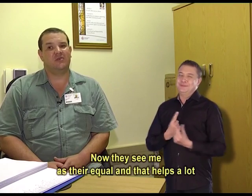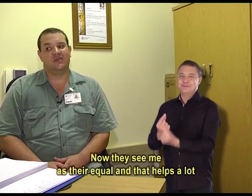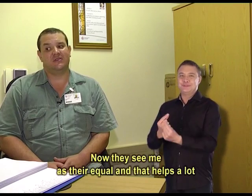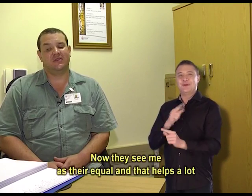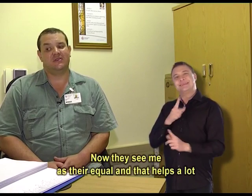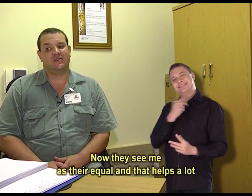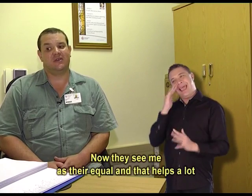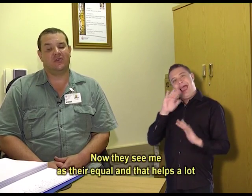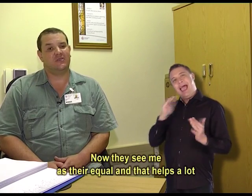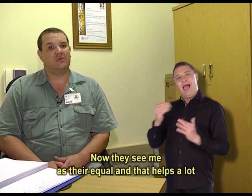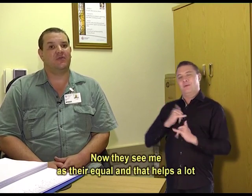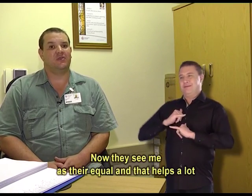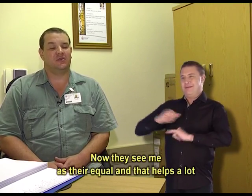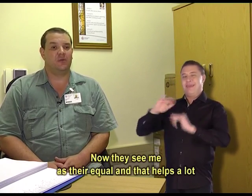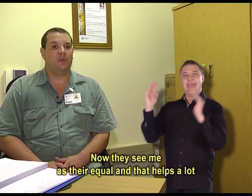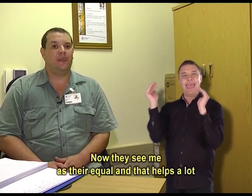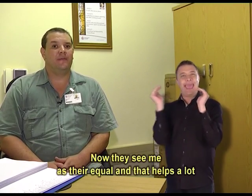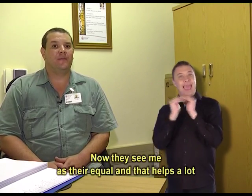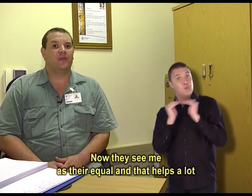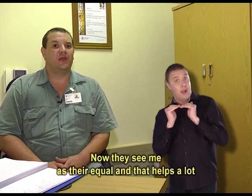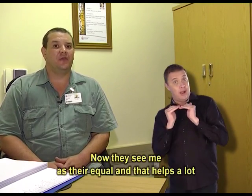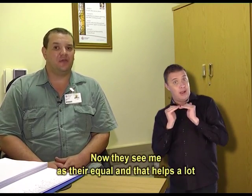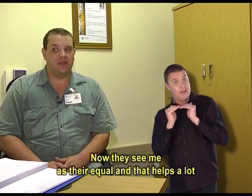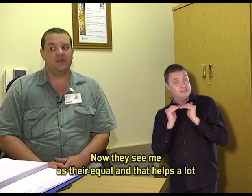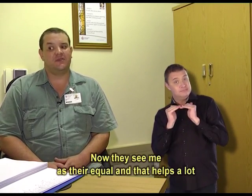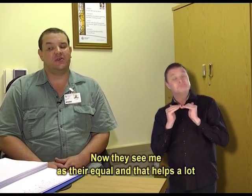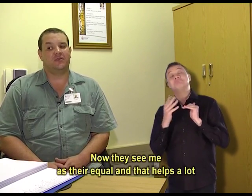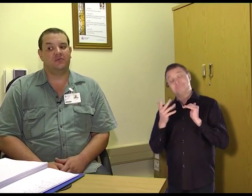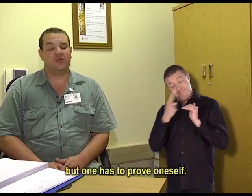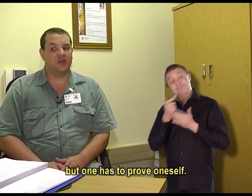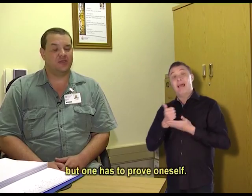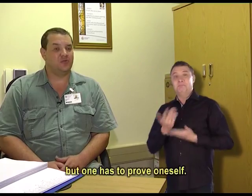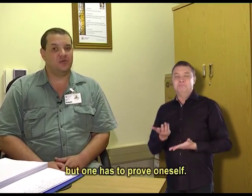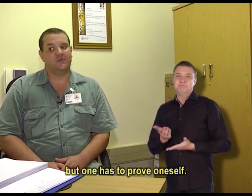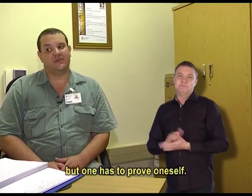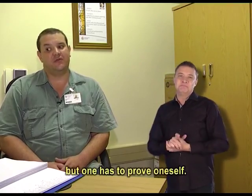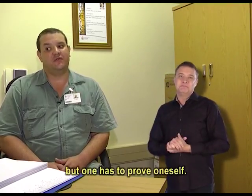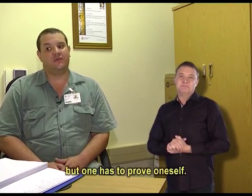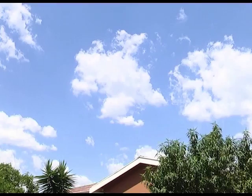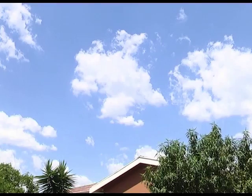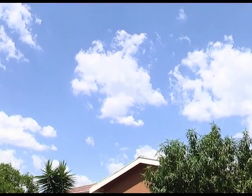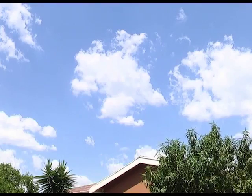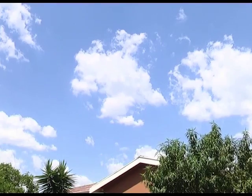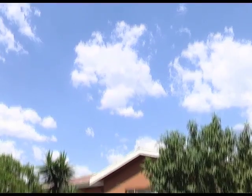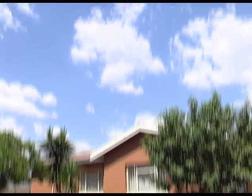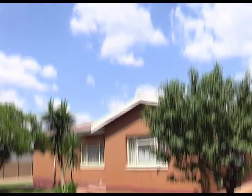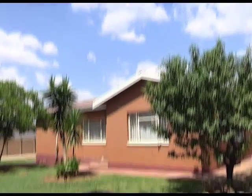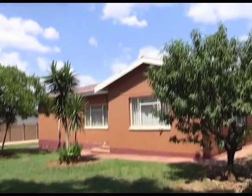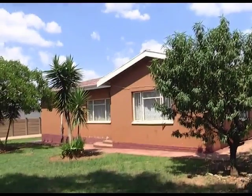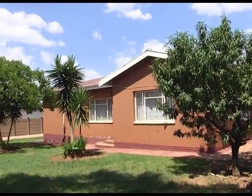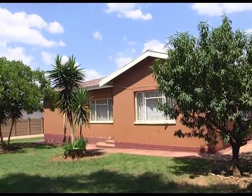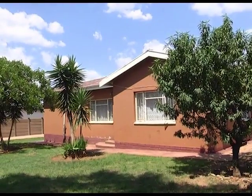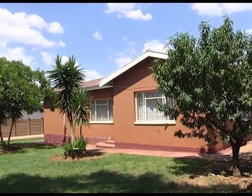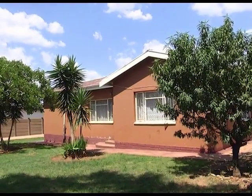they see me as on the same level as them, and that helps a lot. But one has to prove himself.